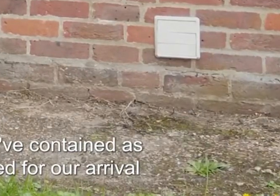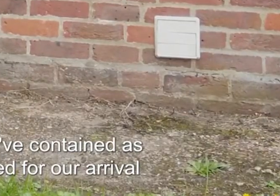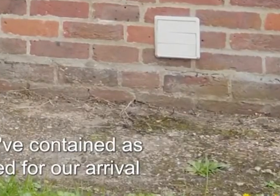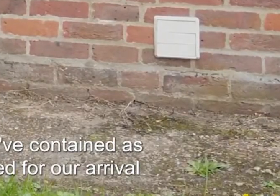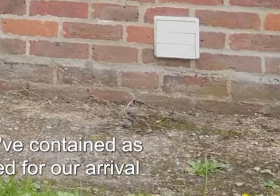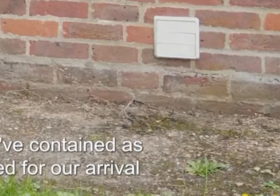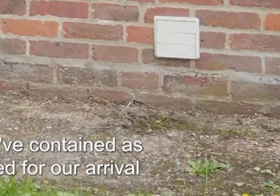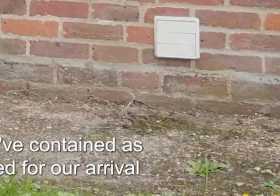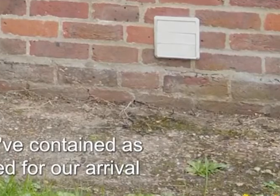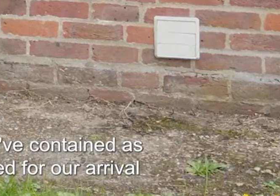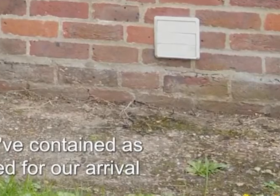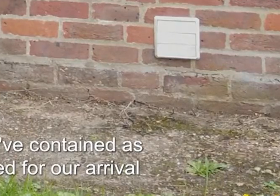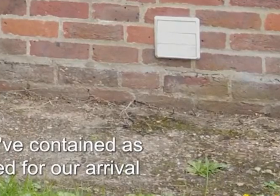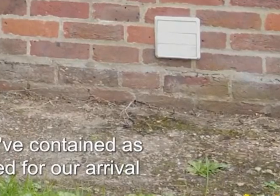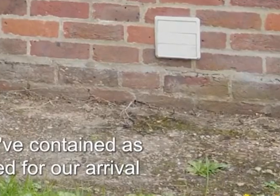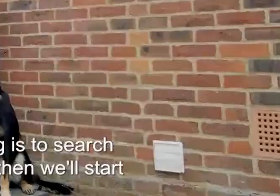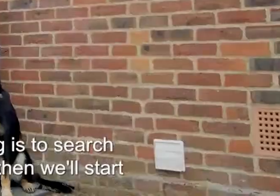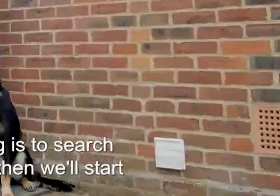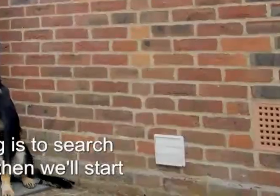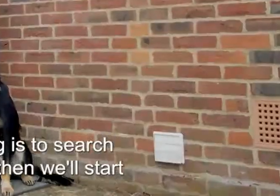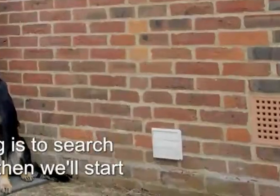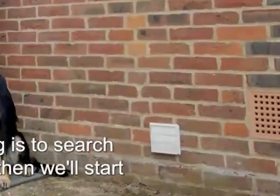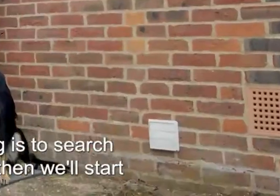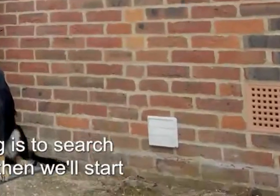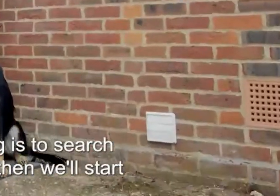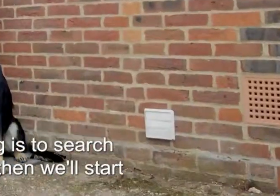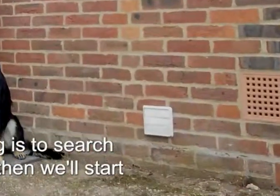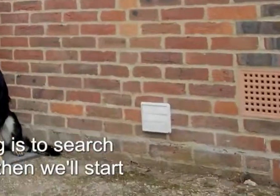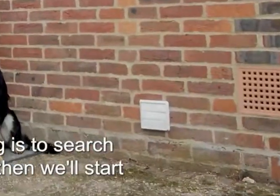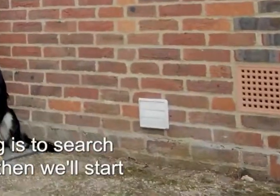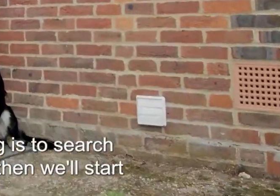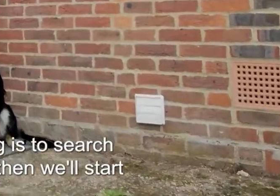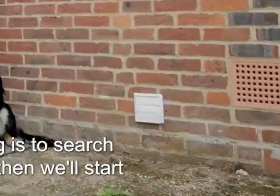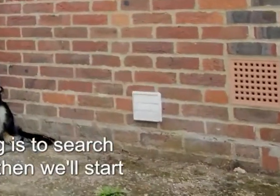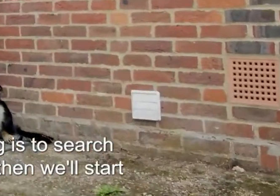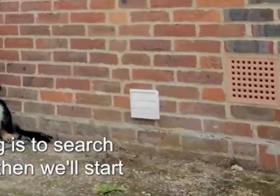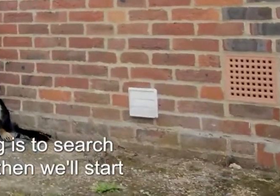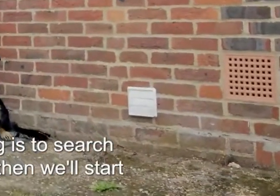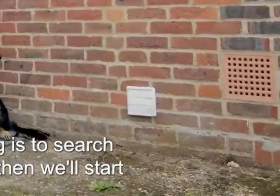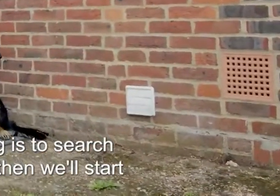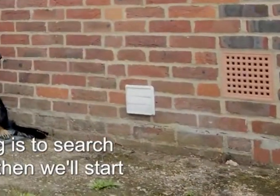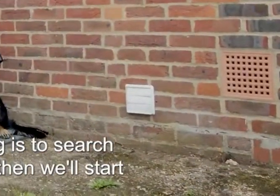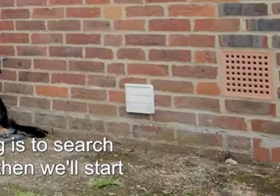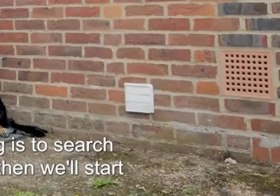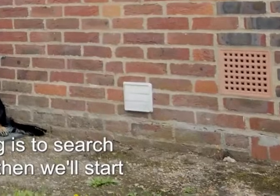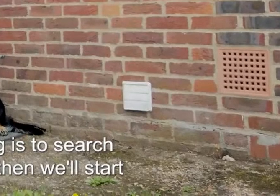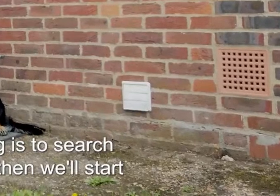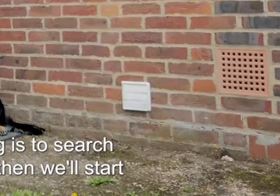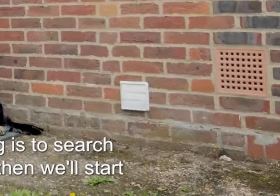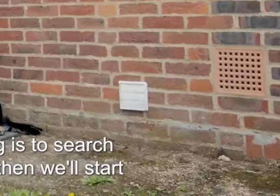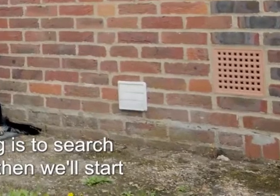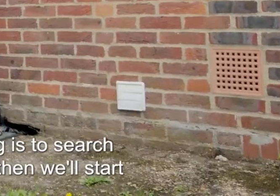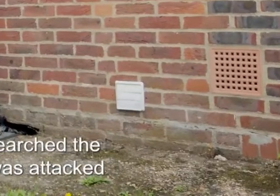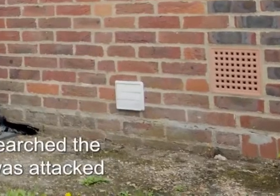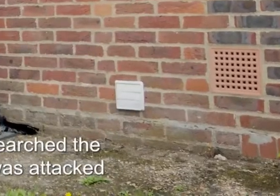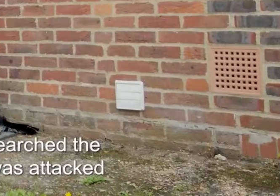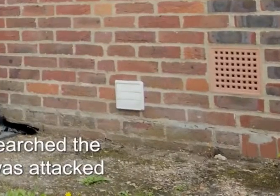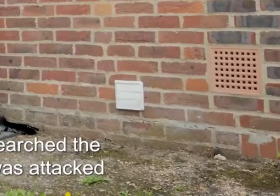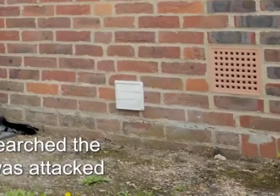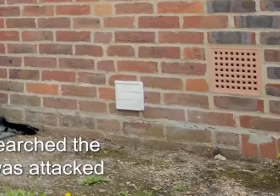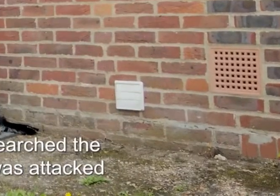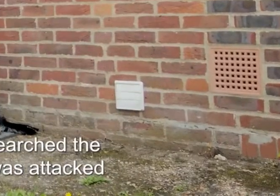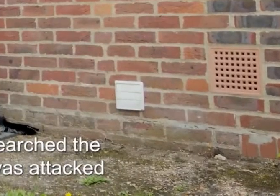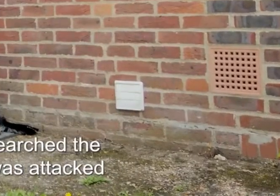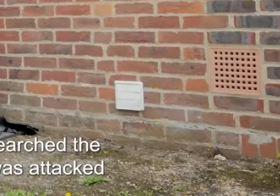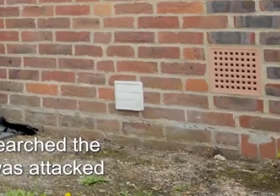area and waited for our arrival. Once we arrive, the initial thing is to search the immediate area, okay, and then we'll start to look